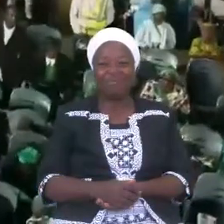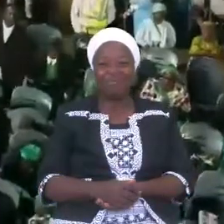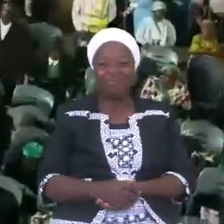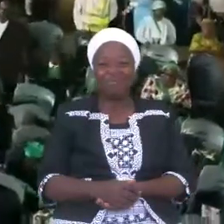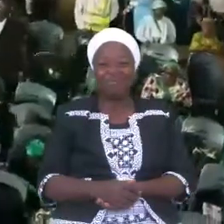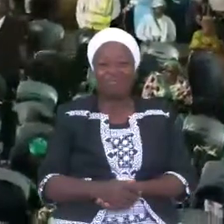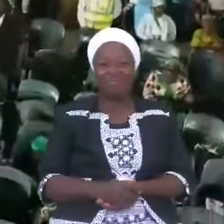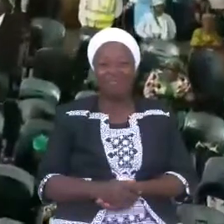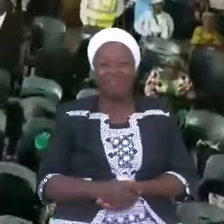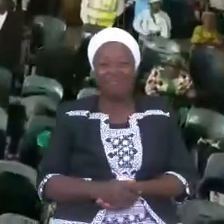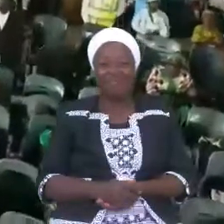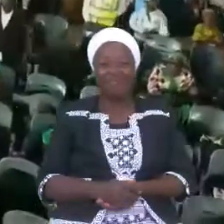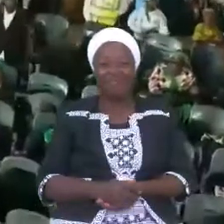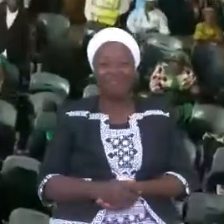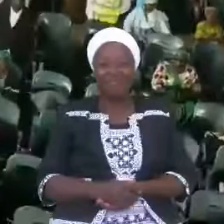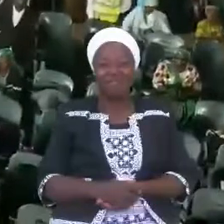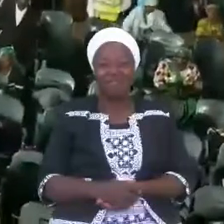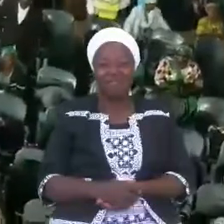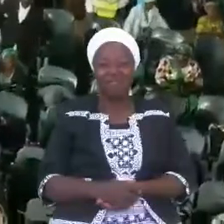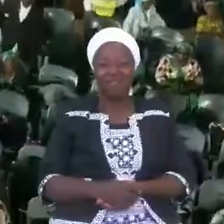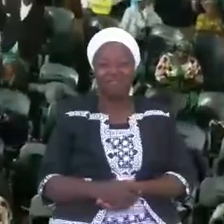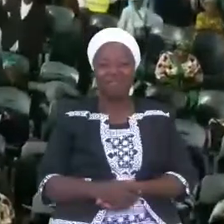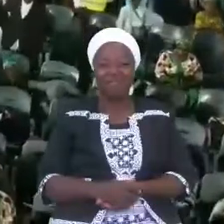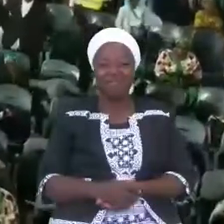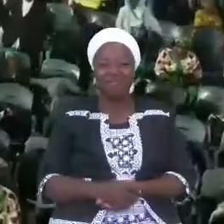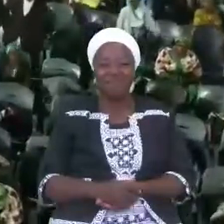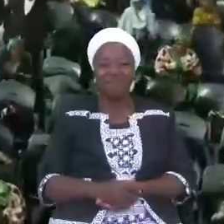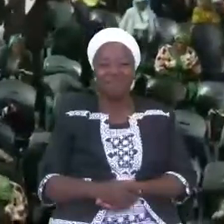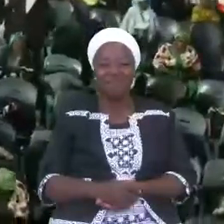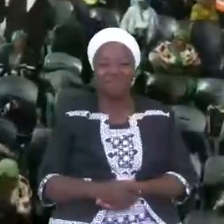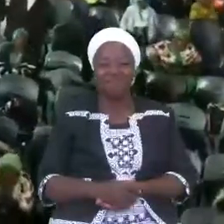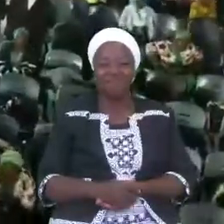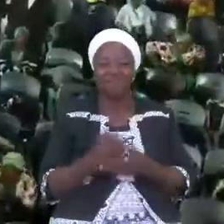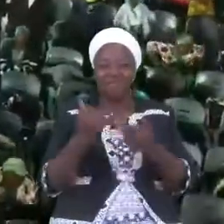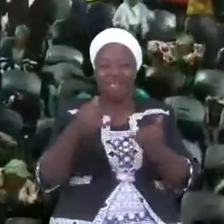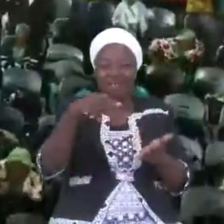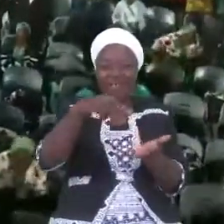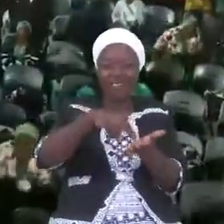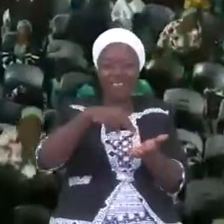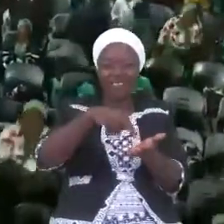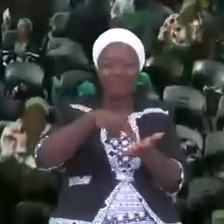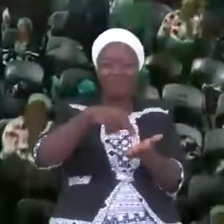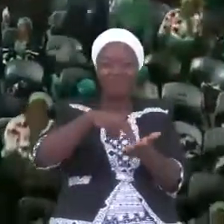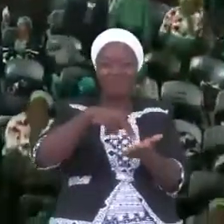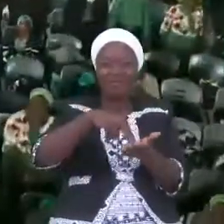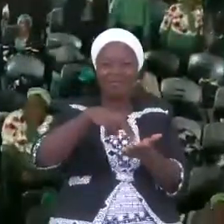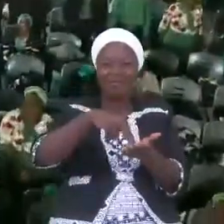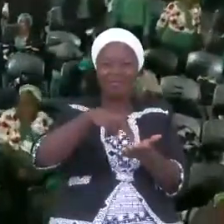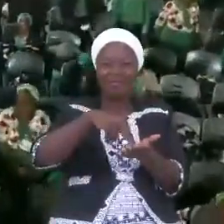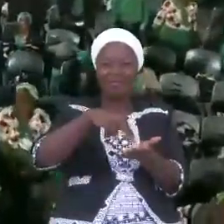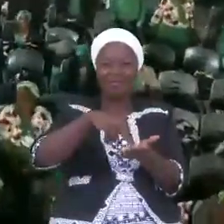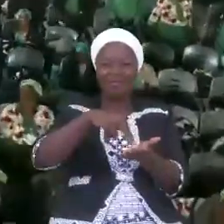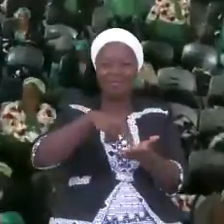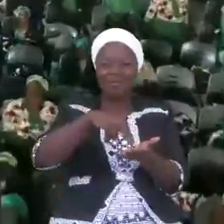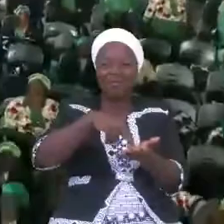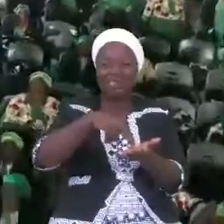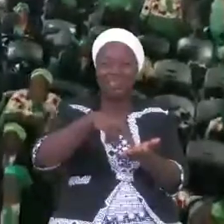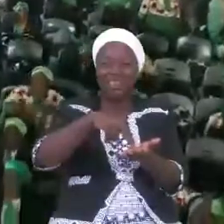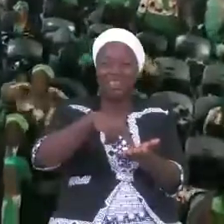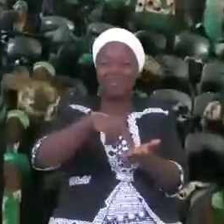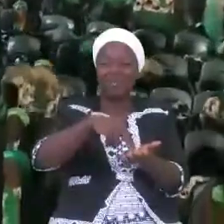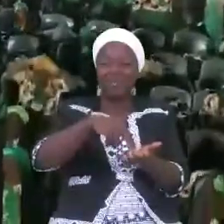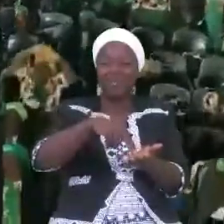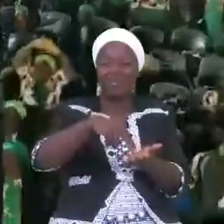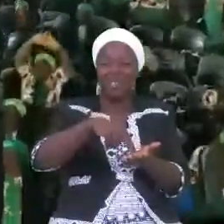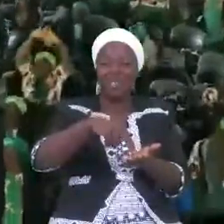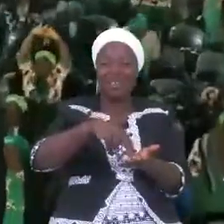The counselor should round up now. Let's all stand up. Okay, we can see the flag. Our Father is here already. Rise up.